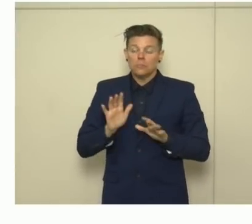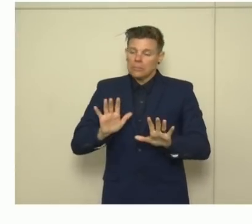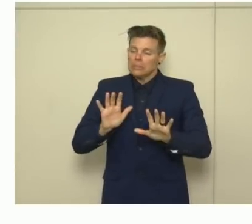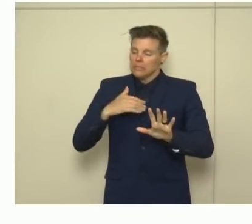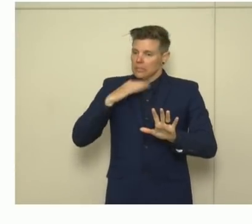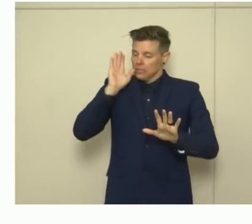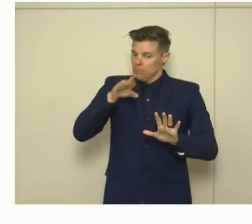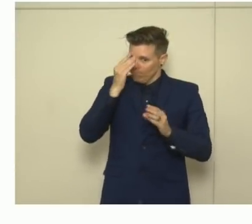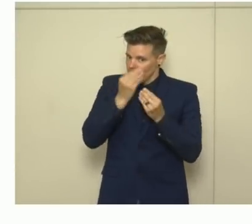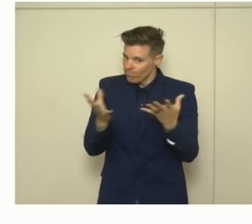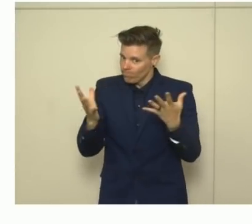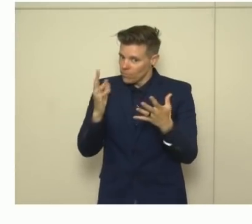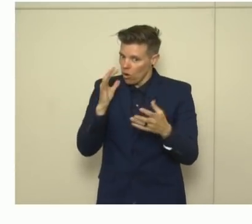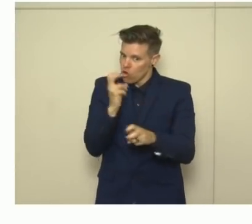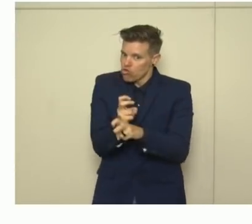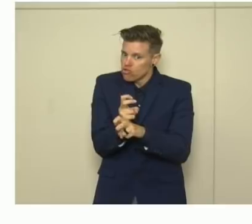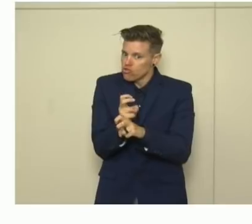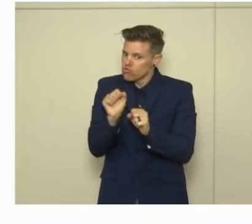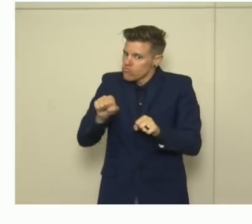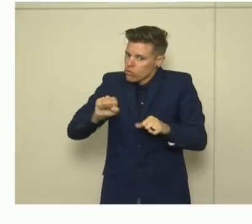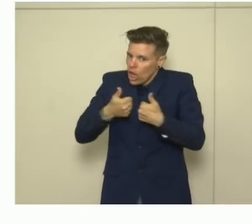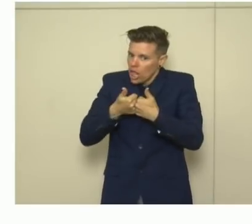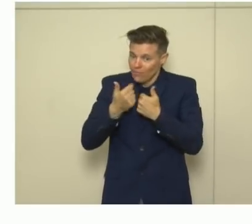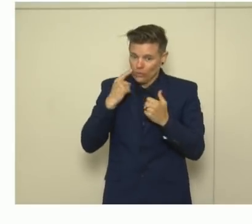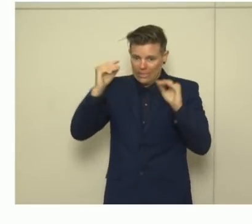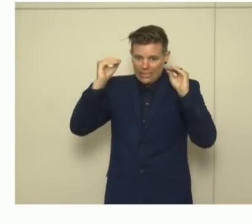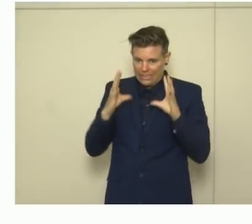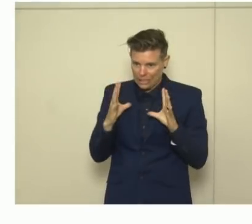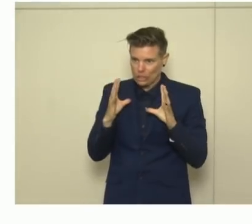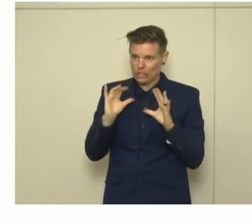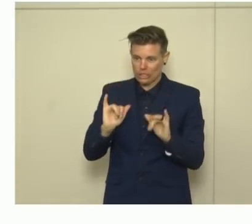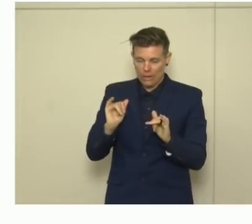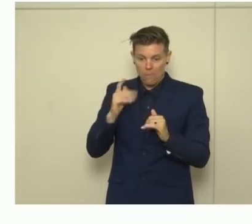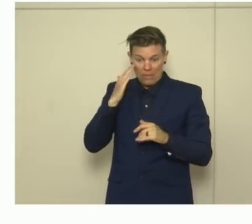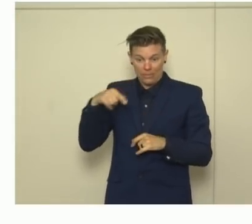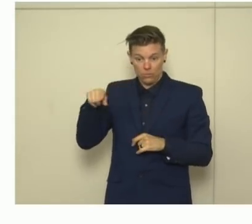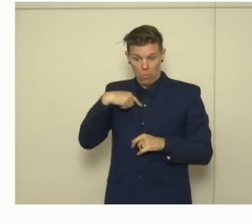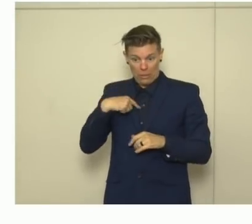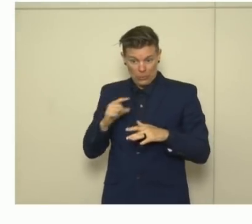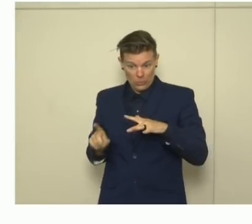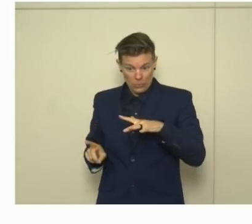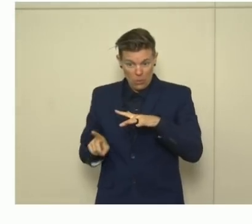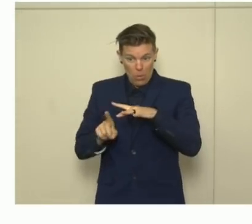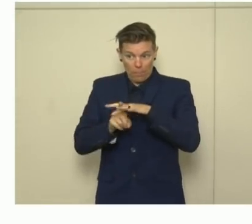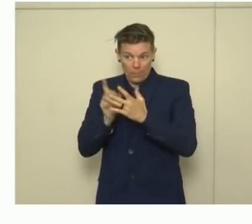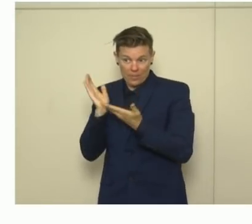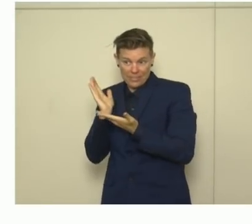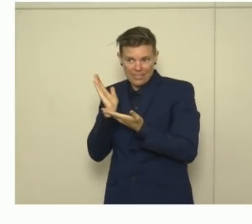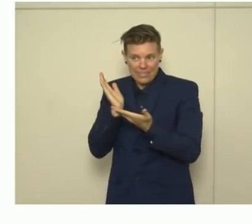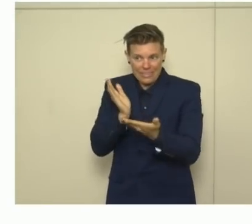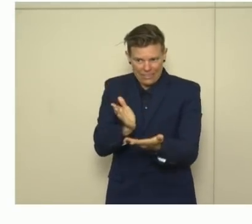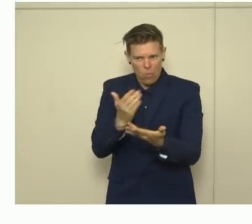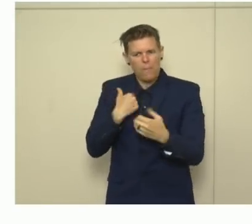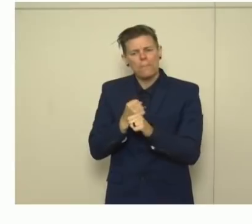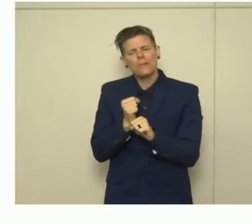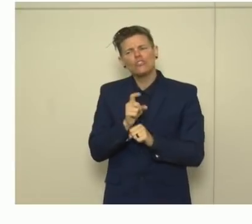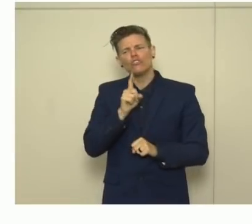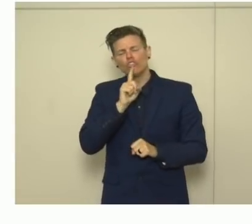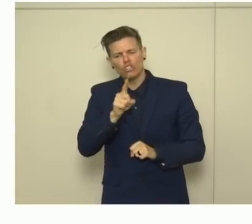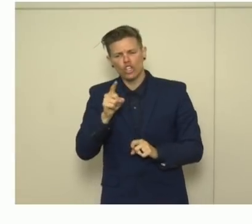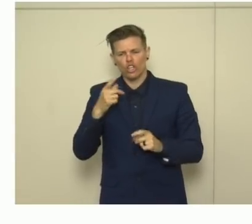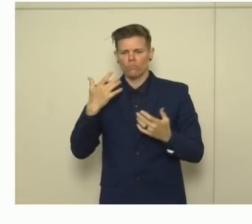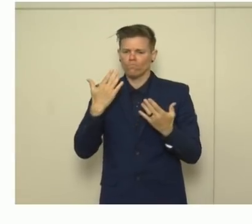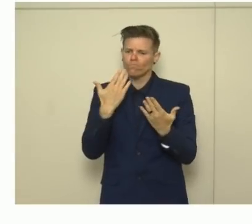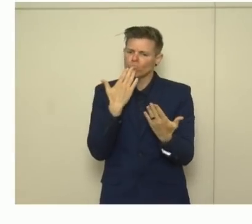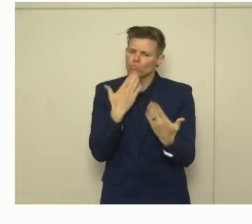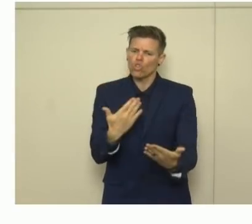before, but we know that the work that we have to do around providing a high-quality instructional program and meeting the needs of the whole child have not